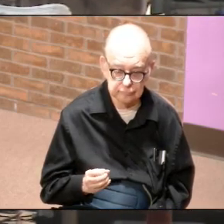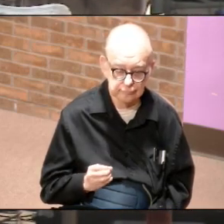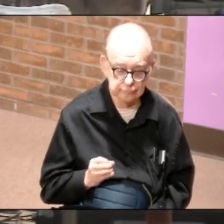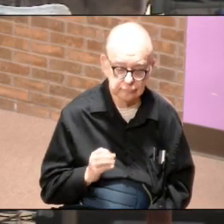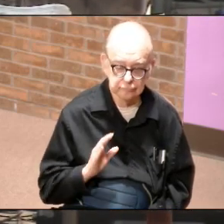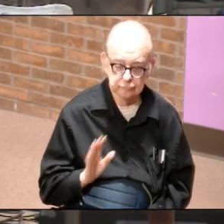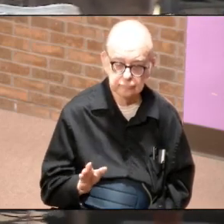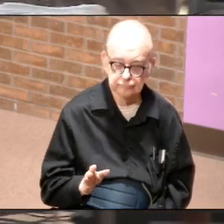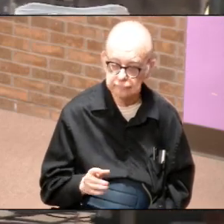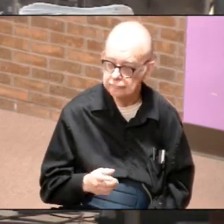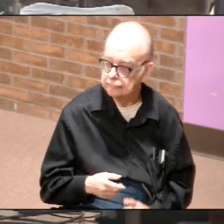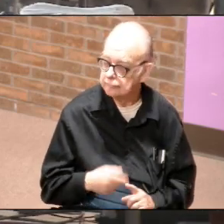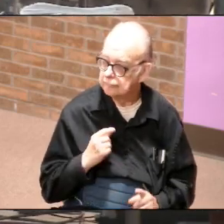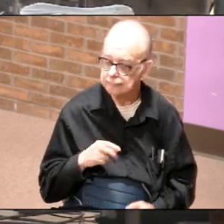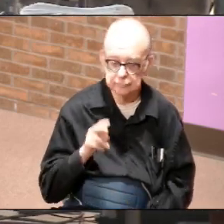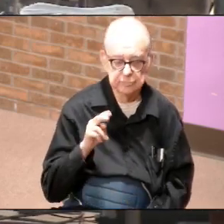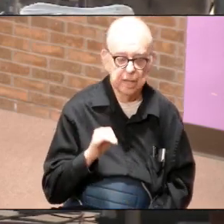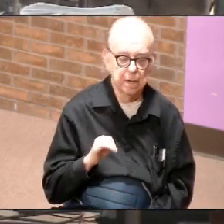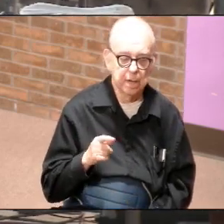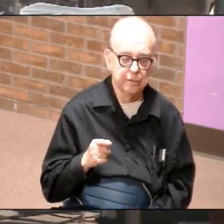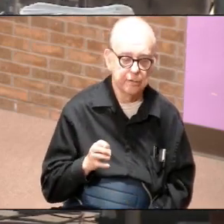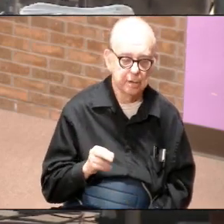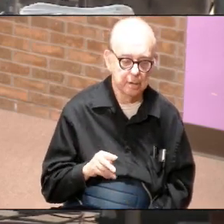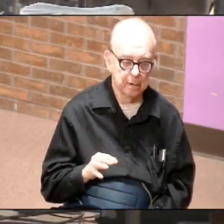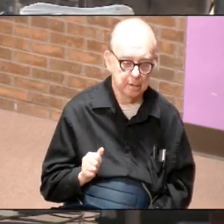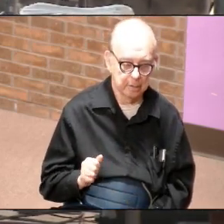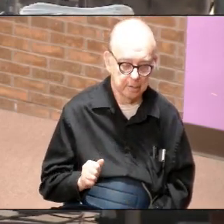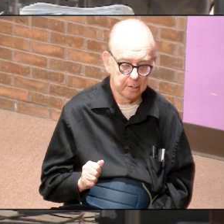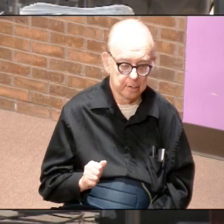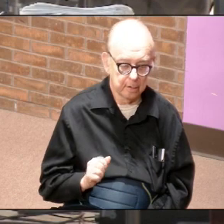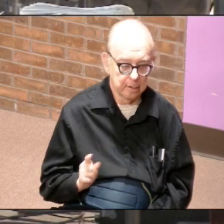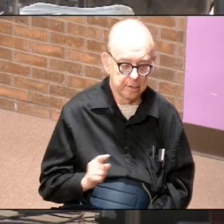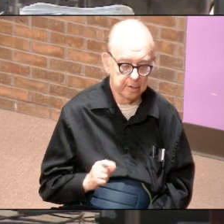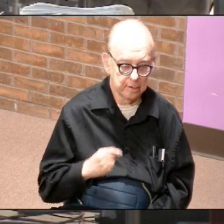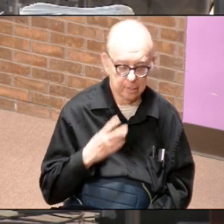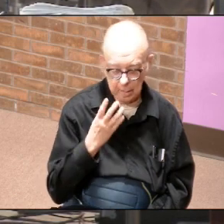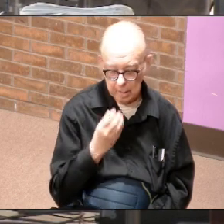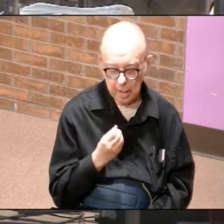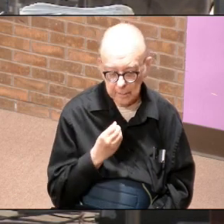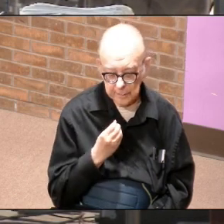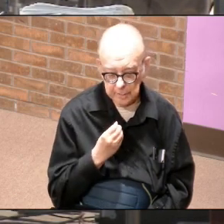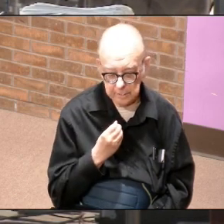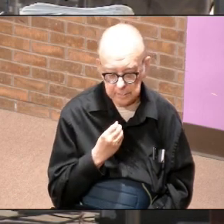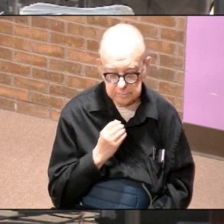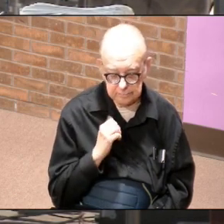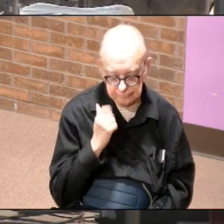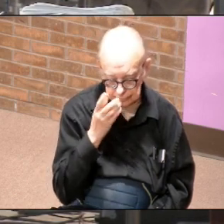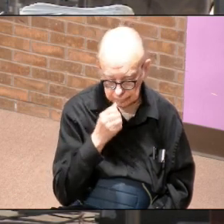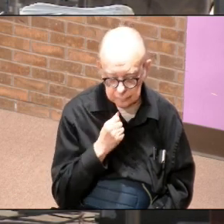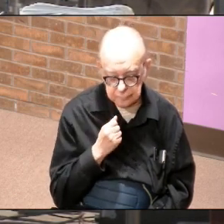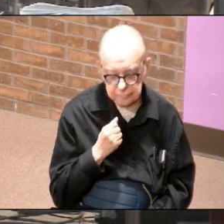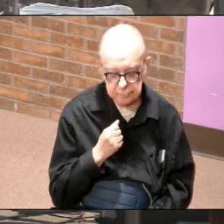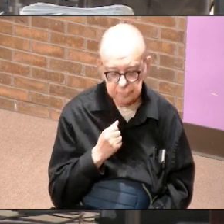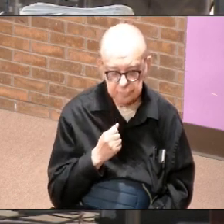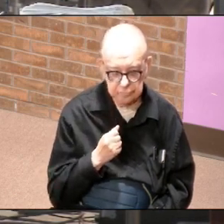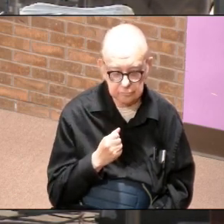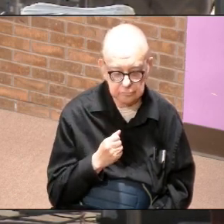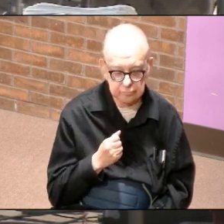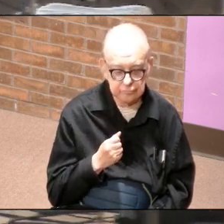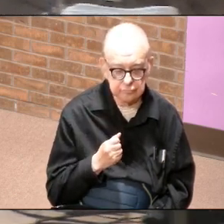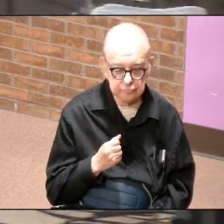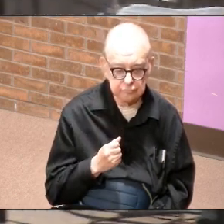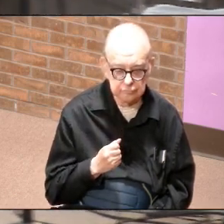you're from Nigeria, which is in Africa, for those of you that don't know that, okay? Okay, that's